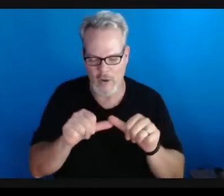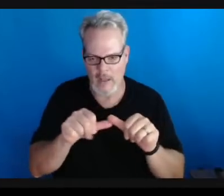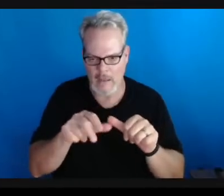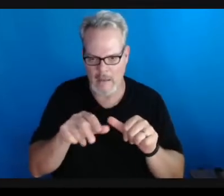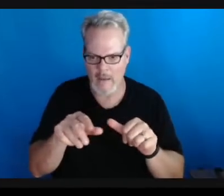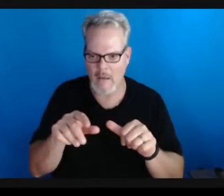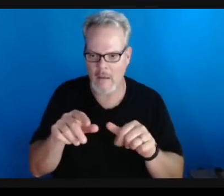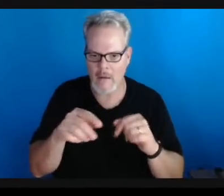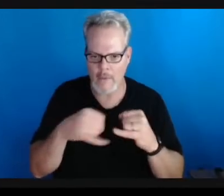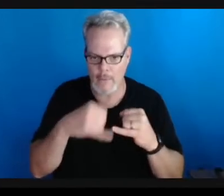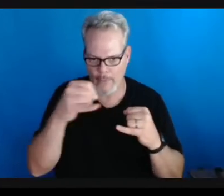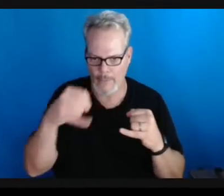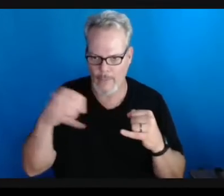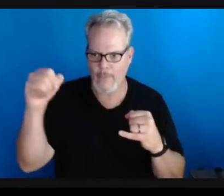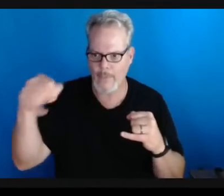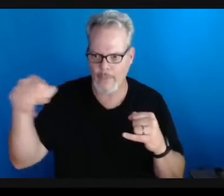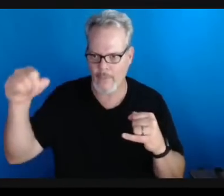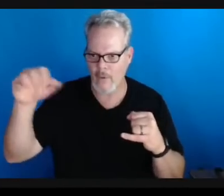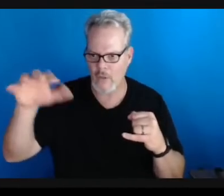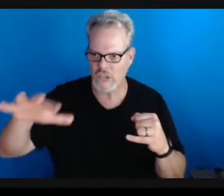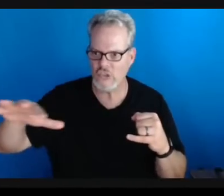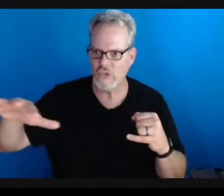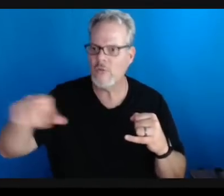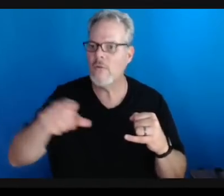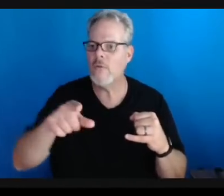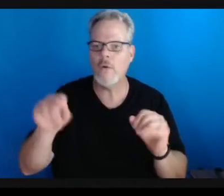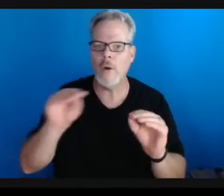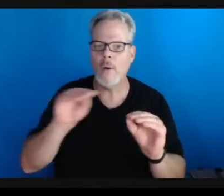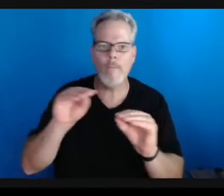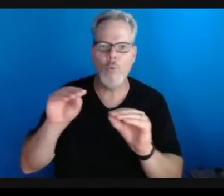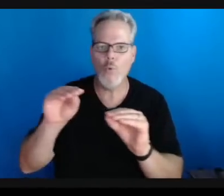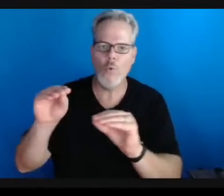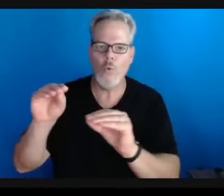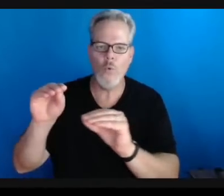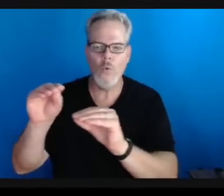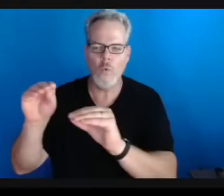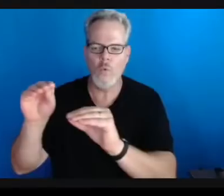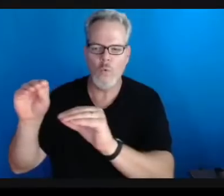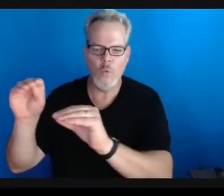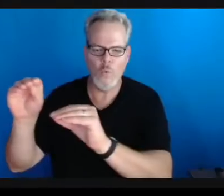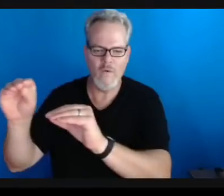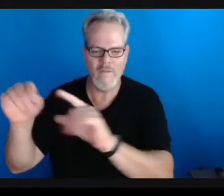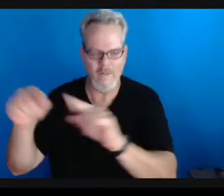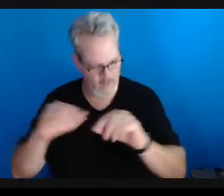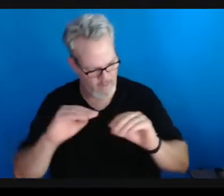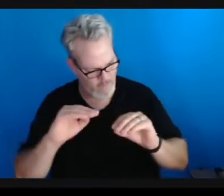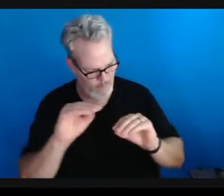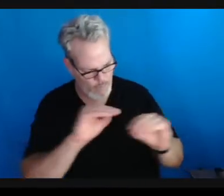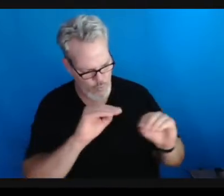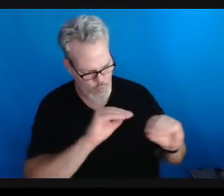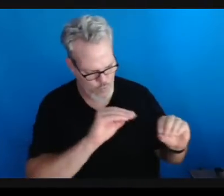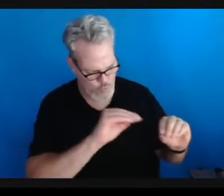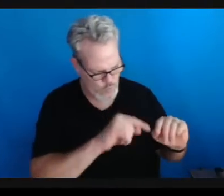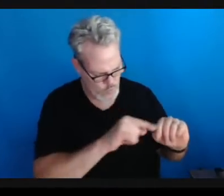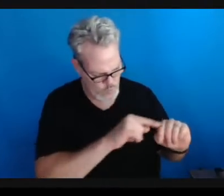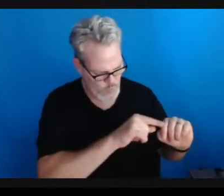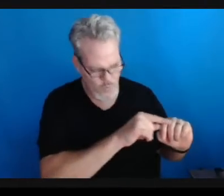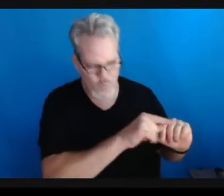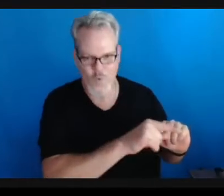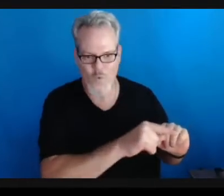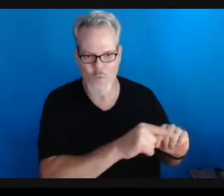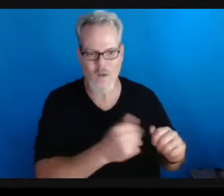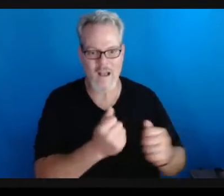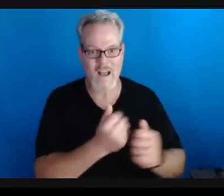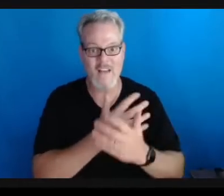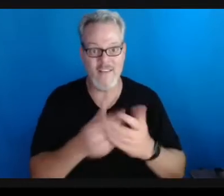Something like this is where I see it moving. All the way over there, it's moving over here. And to this direction, I see it like that. Everything on this side